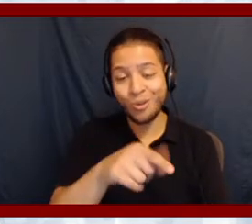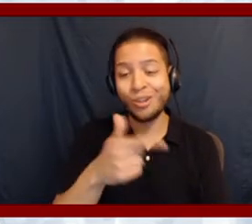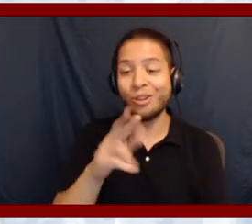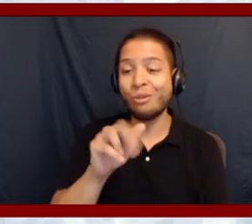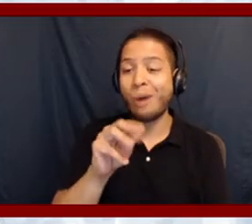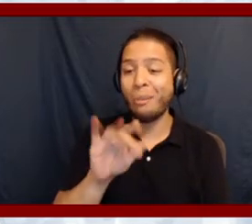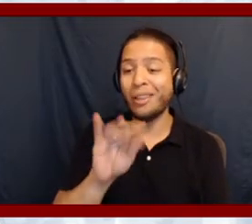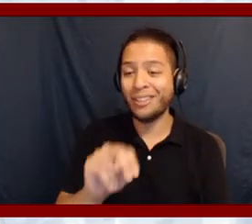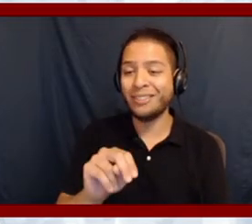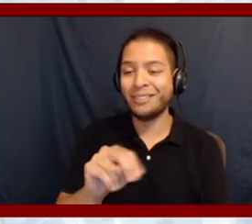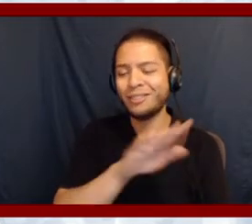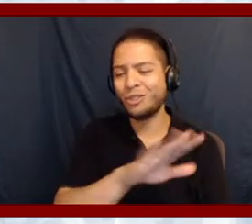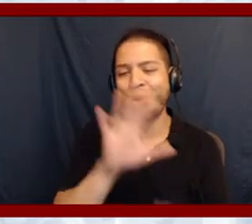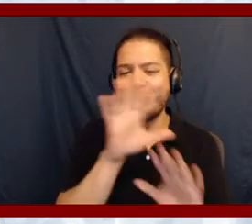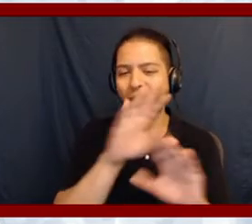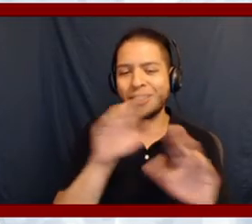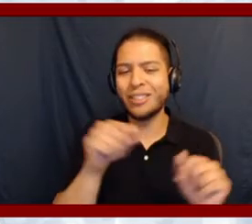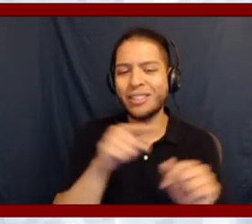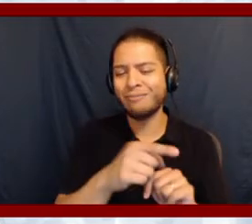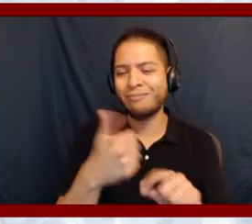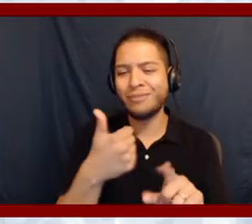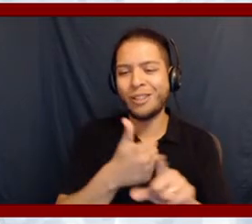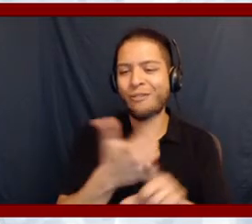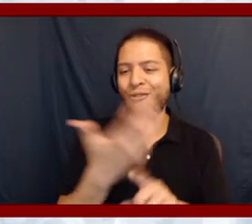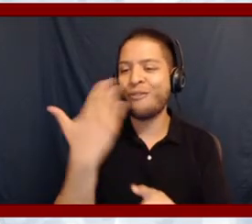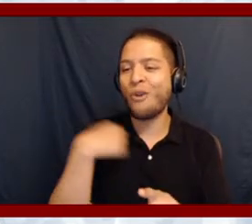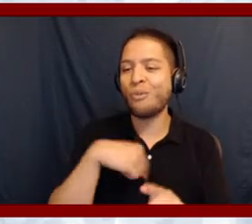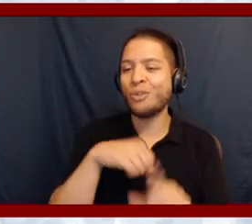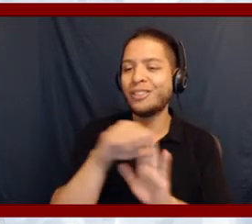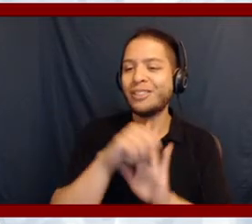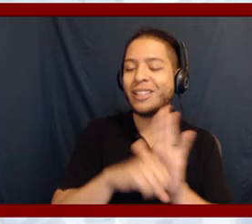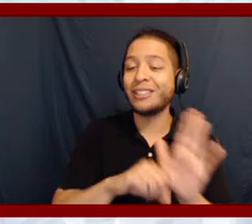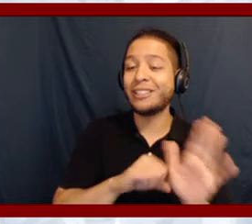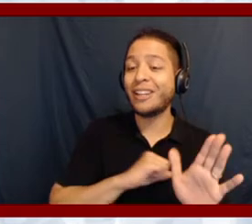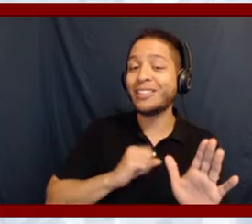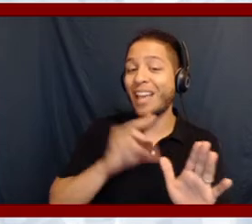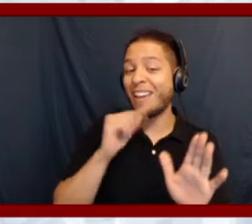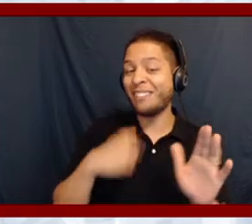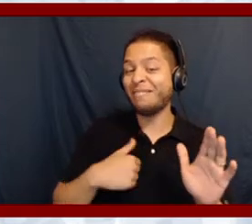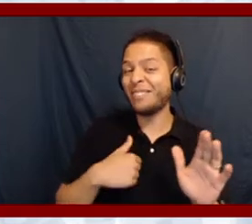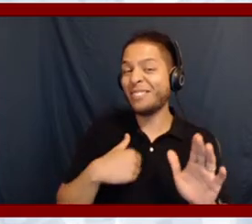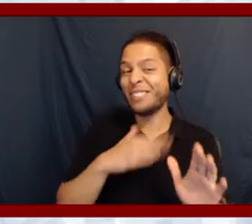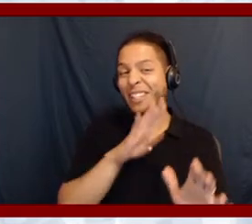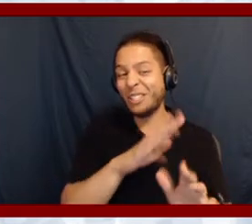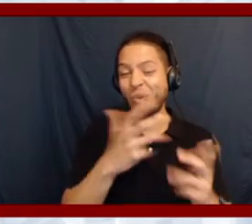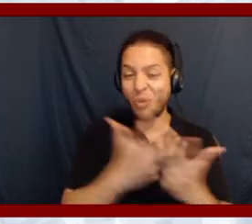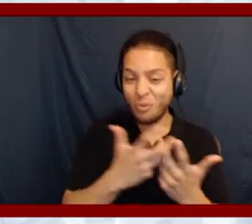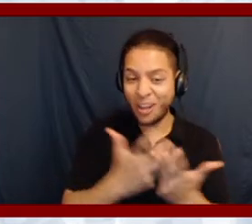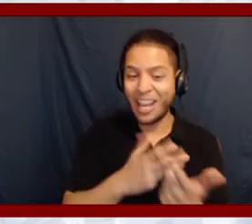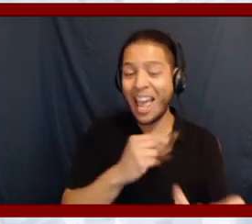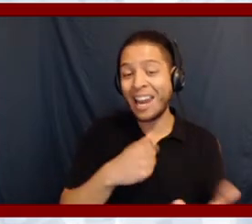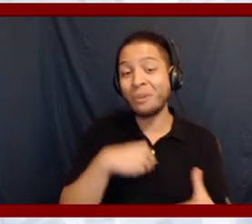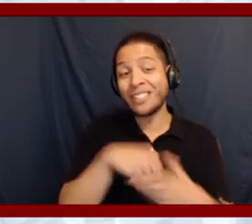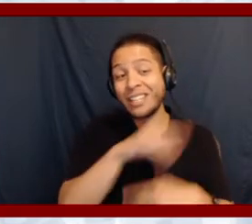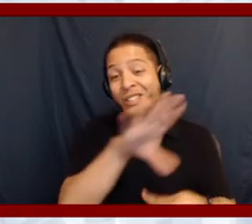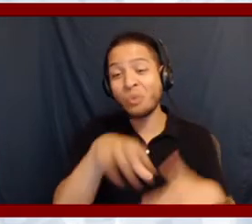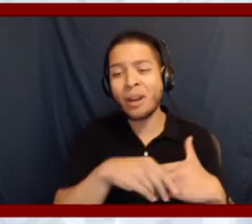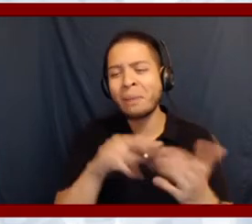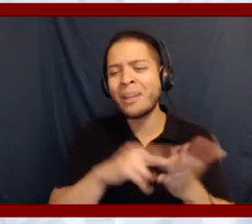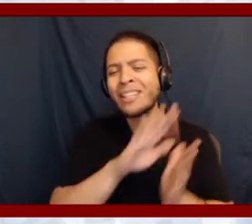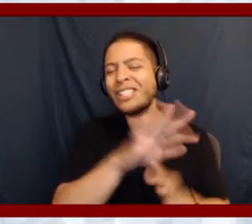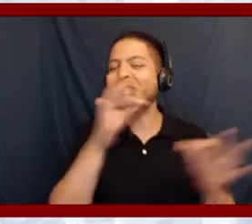president, former state senator and one of my roommates, and I was in his wedding, so it shows you he doesn't have the best judgment in the world.